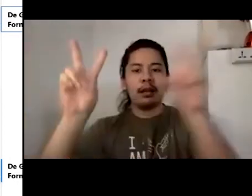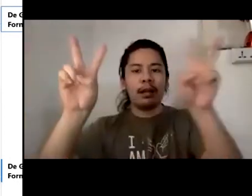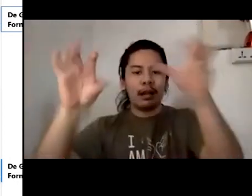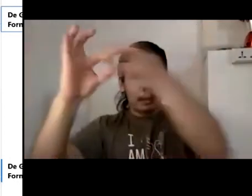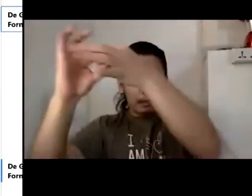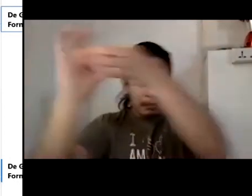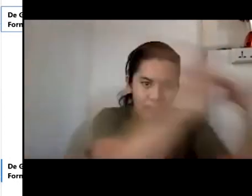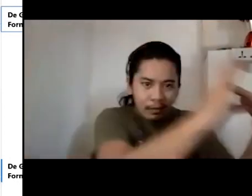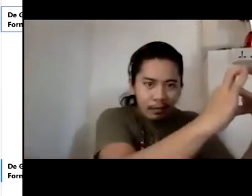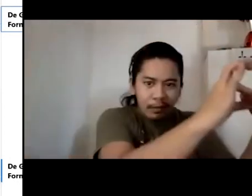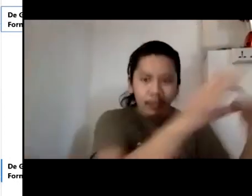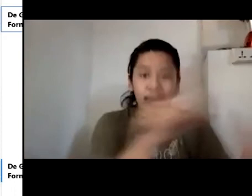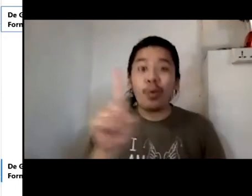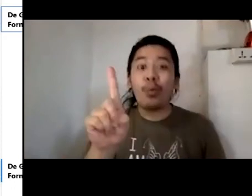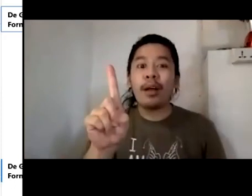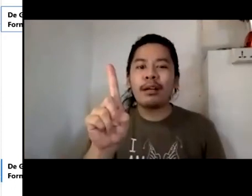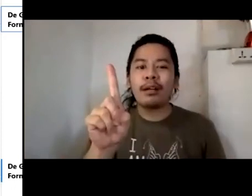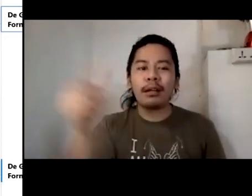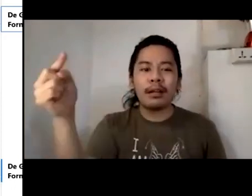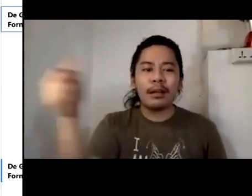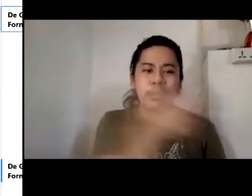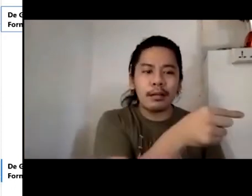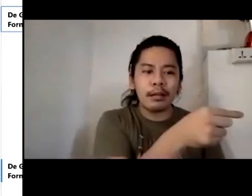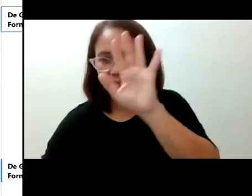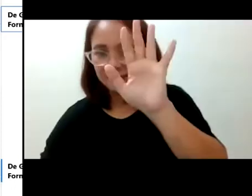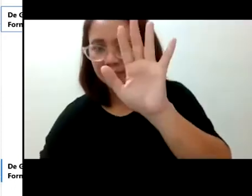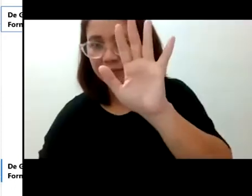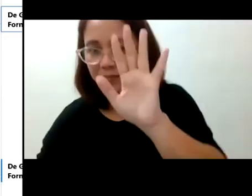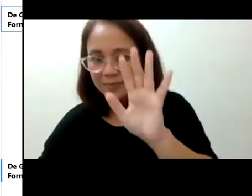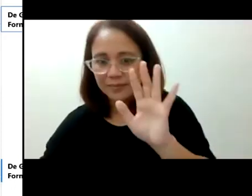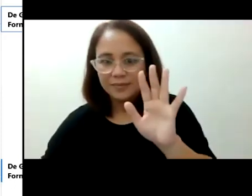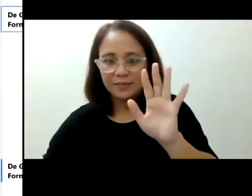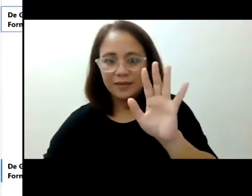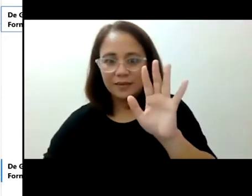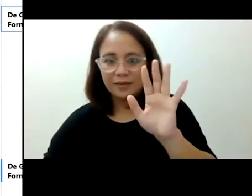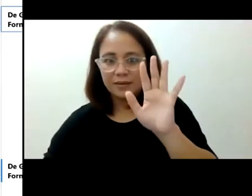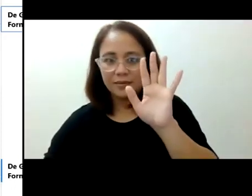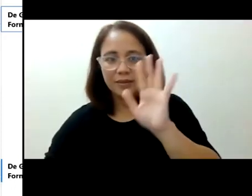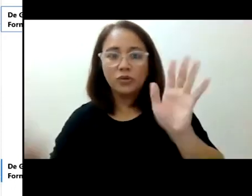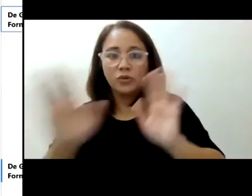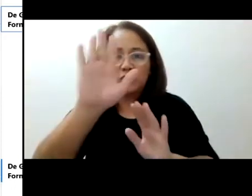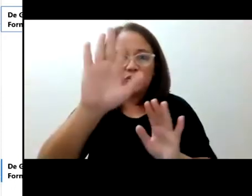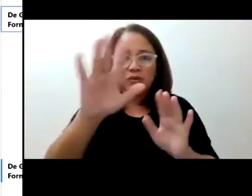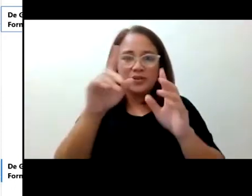relate is just one movement. Mm-hmm.